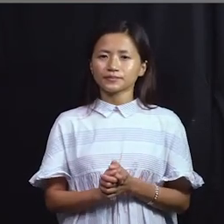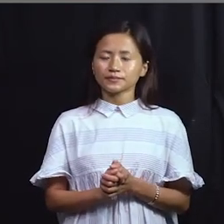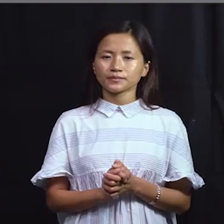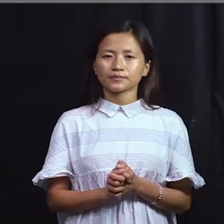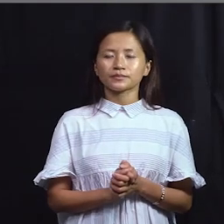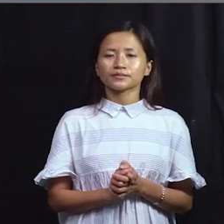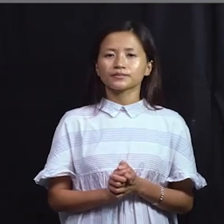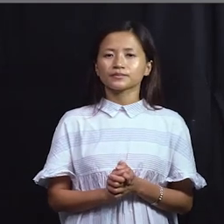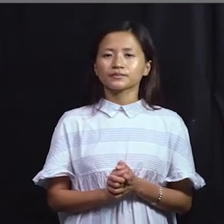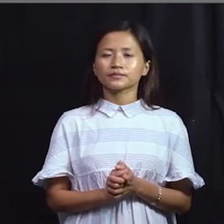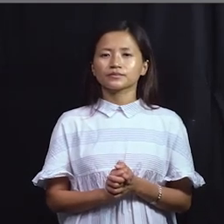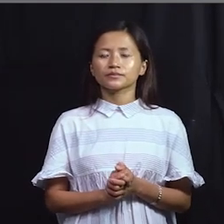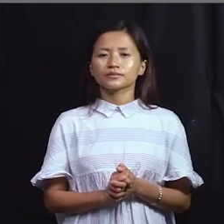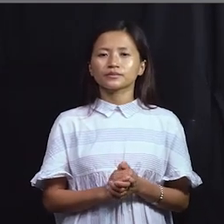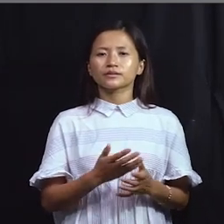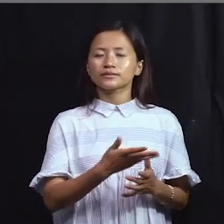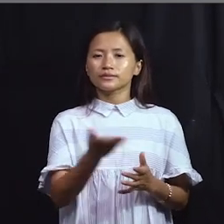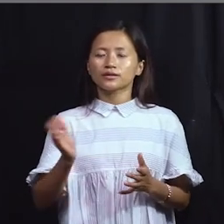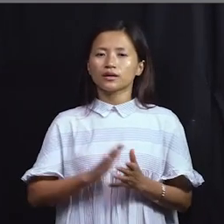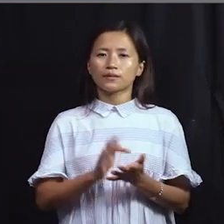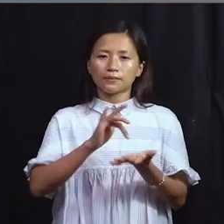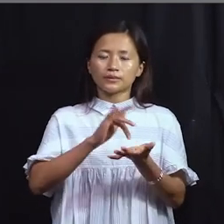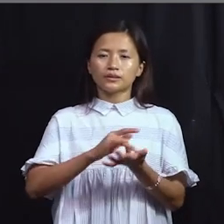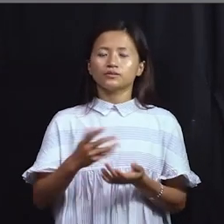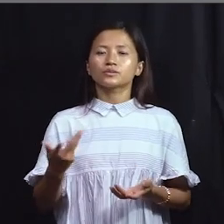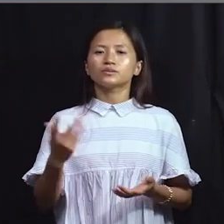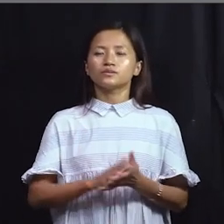only that, there are places where